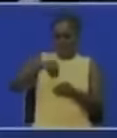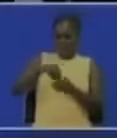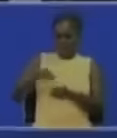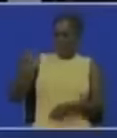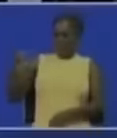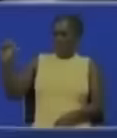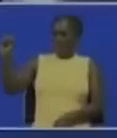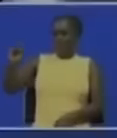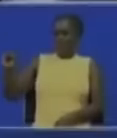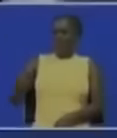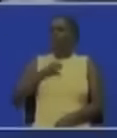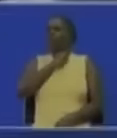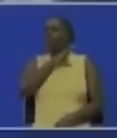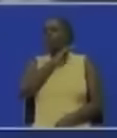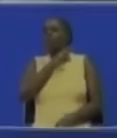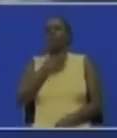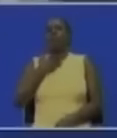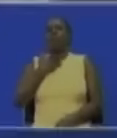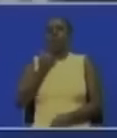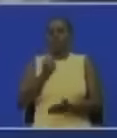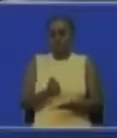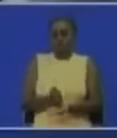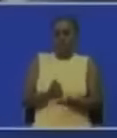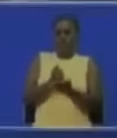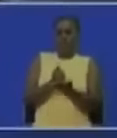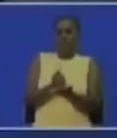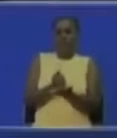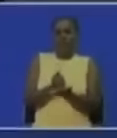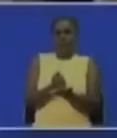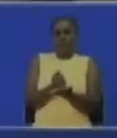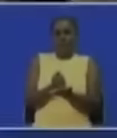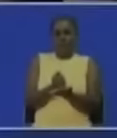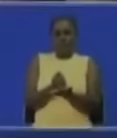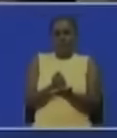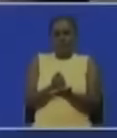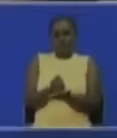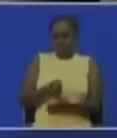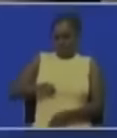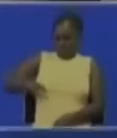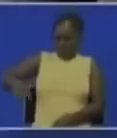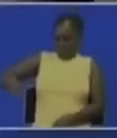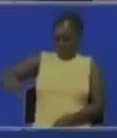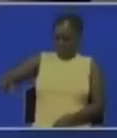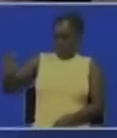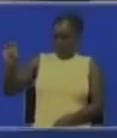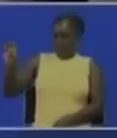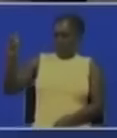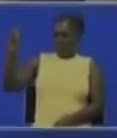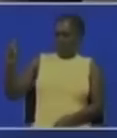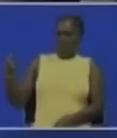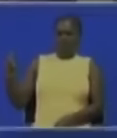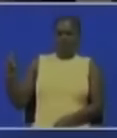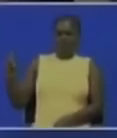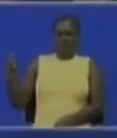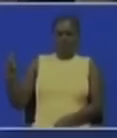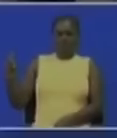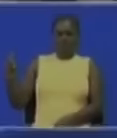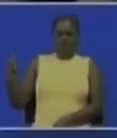Joseph Nkaissery, seeking a listening ear and security. The County Executive Wing of the County